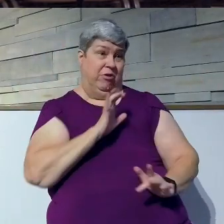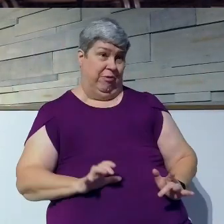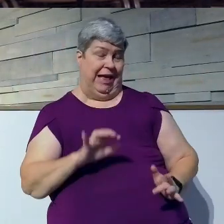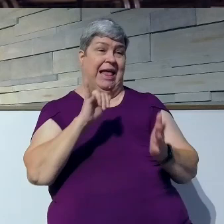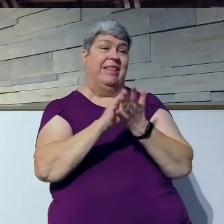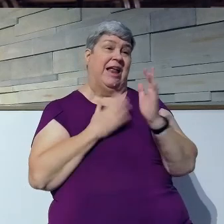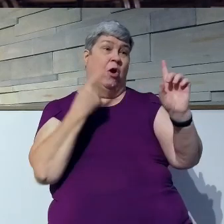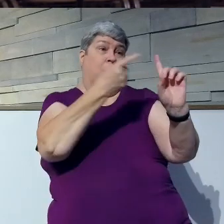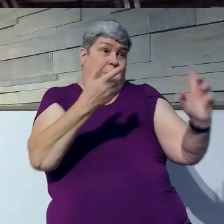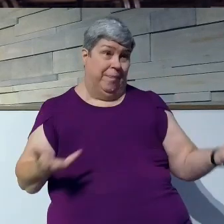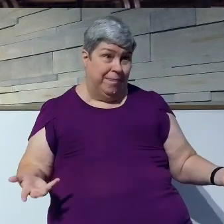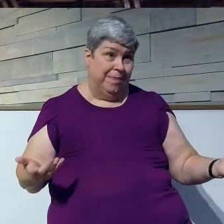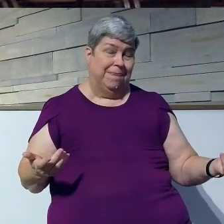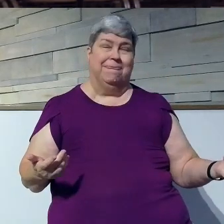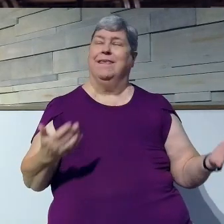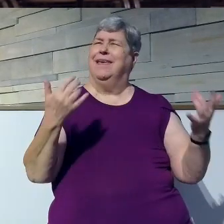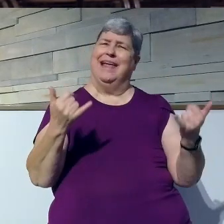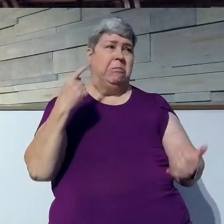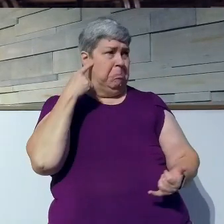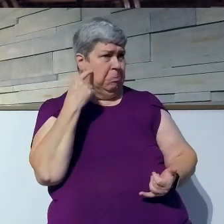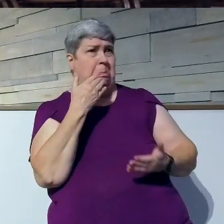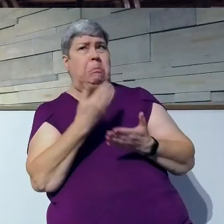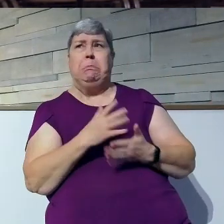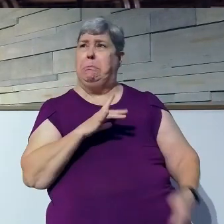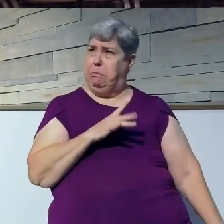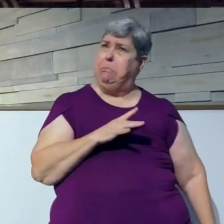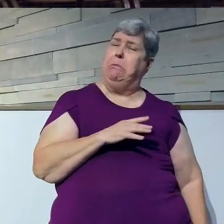our calling. Now, that sounds good, right?